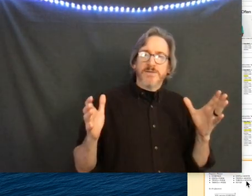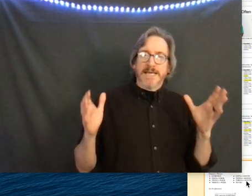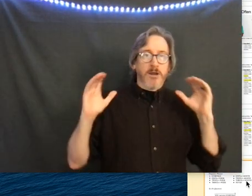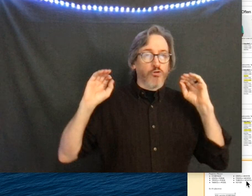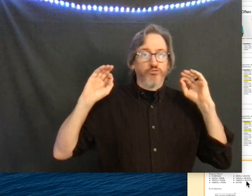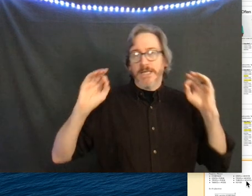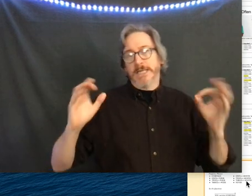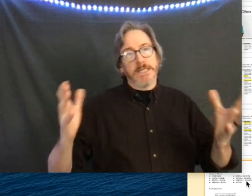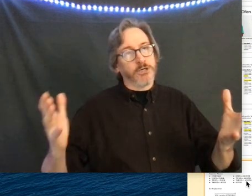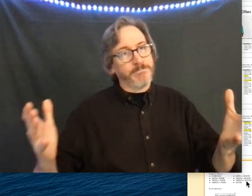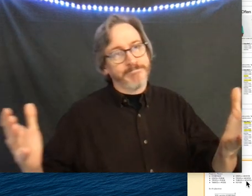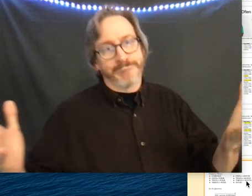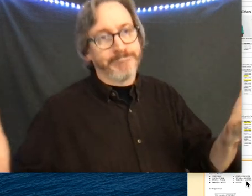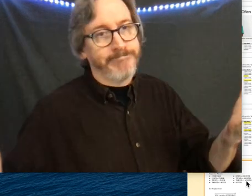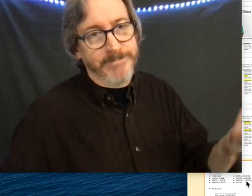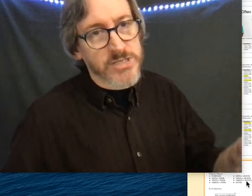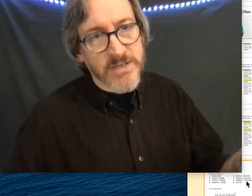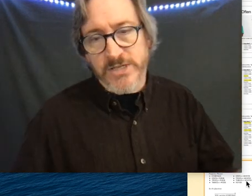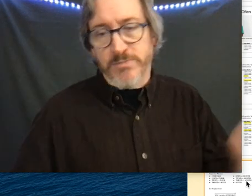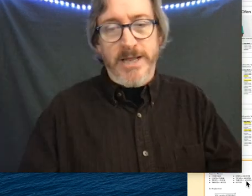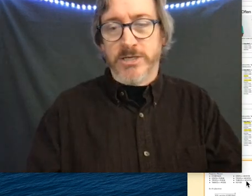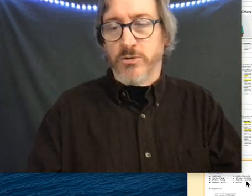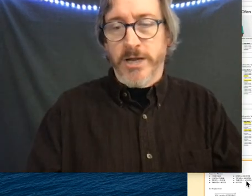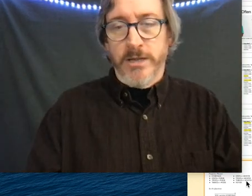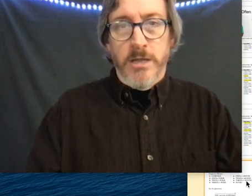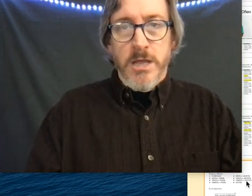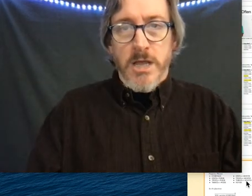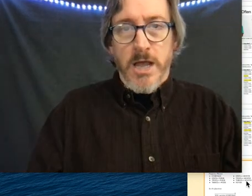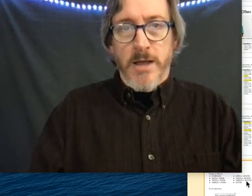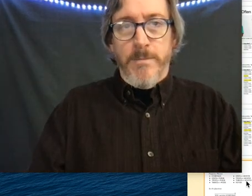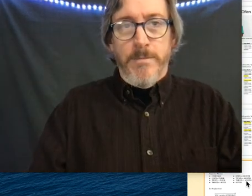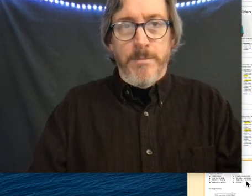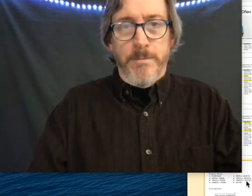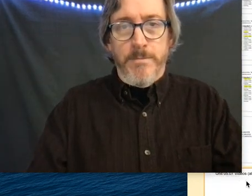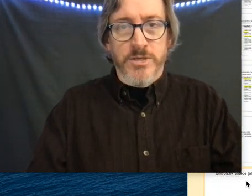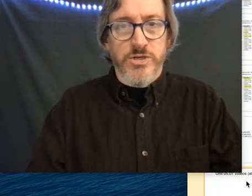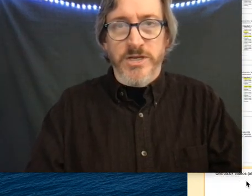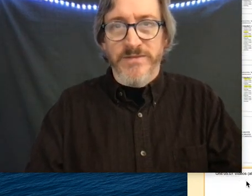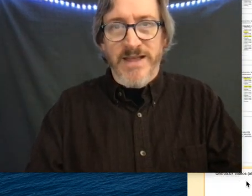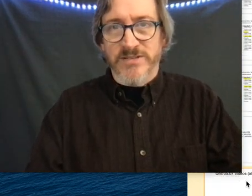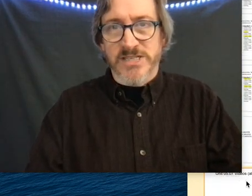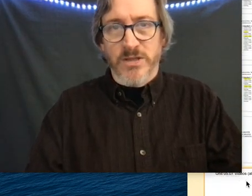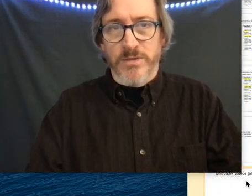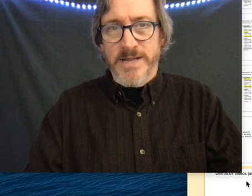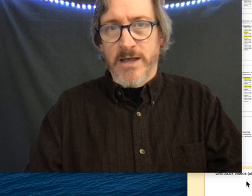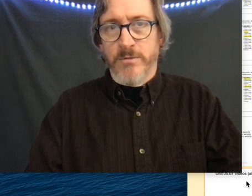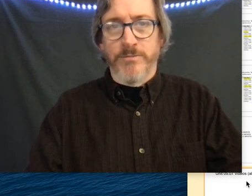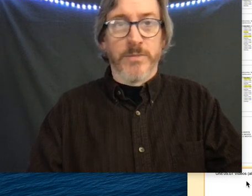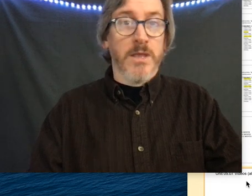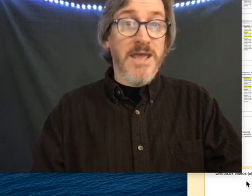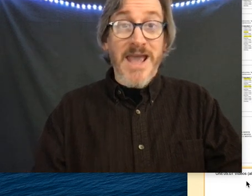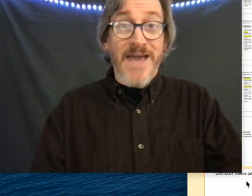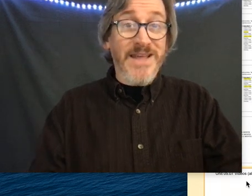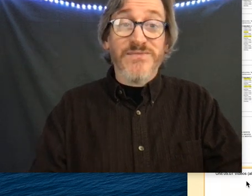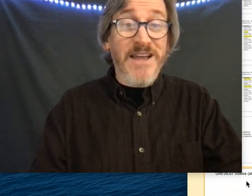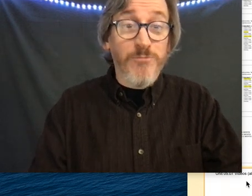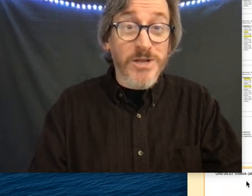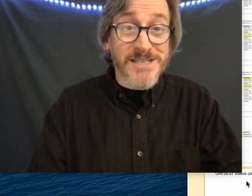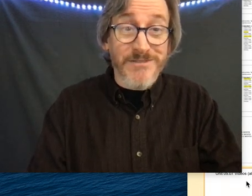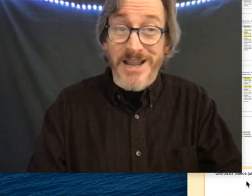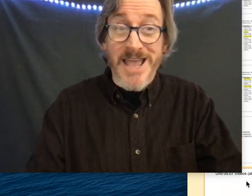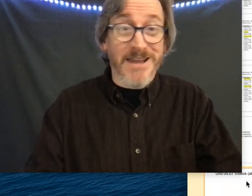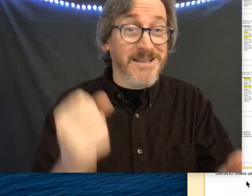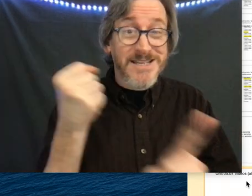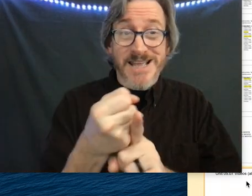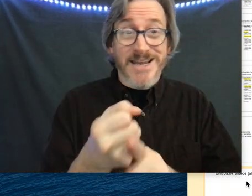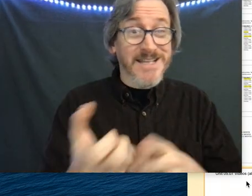the videos again are really clear. They're self-explanatory. You shouldn't even have to slow them down. And that's